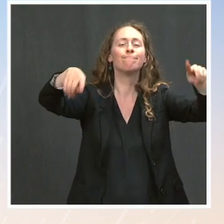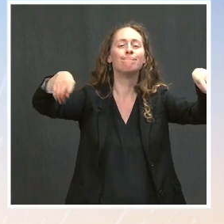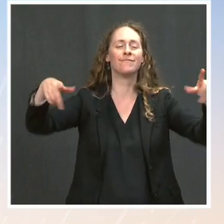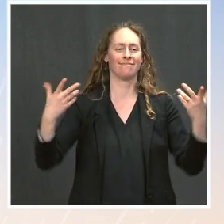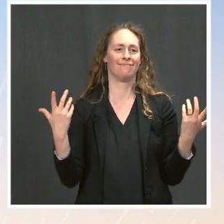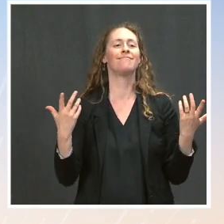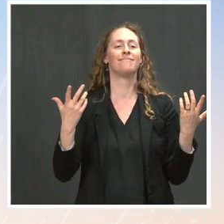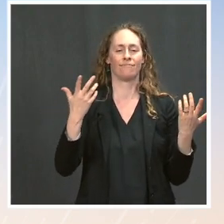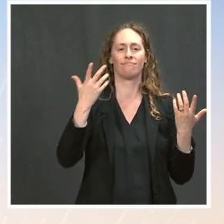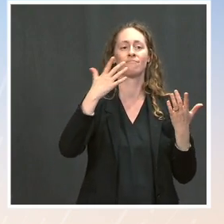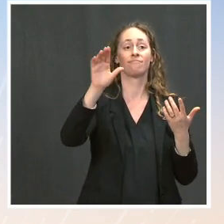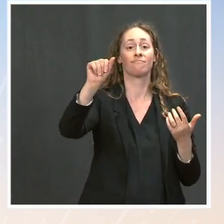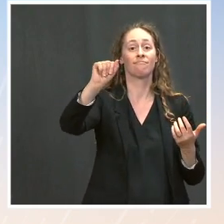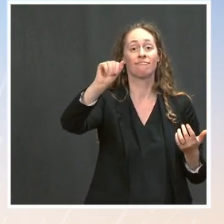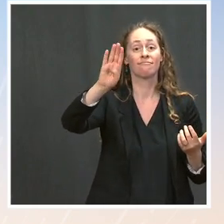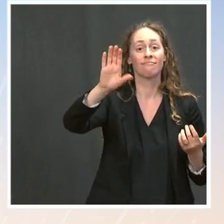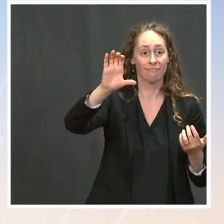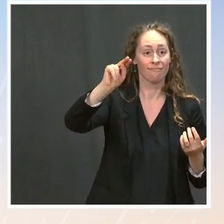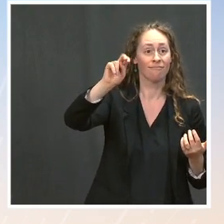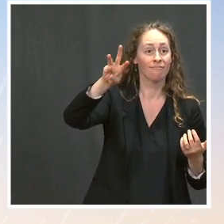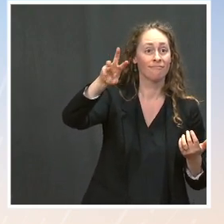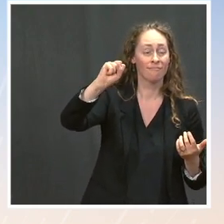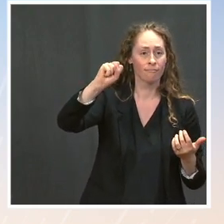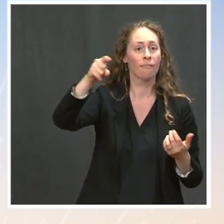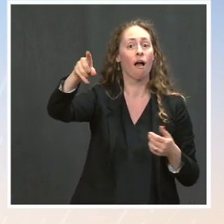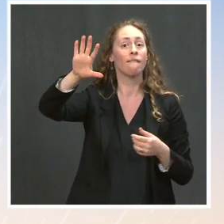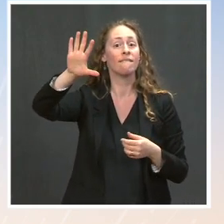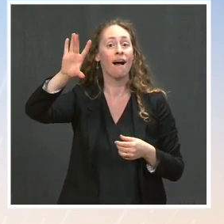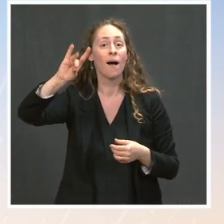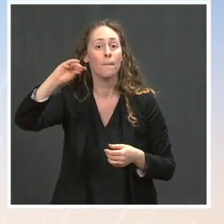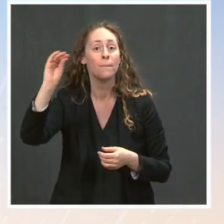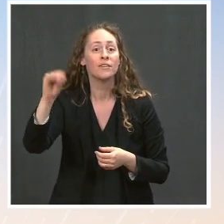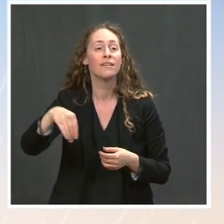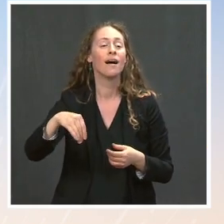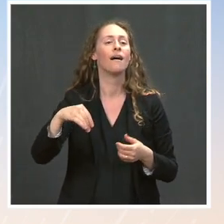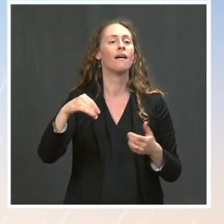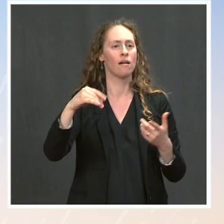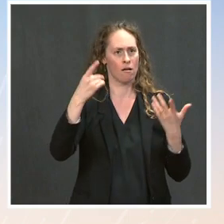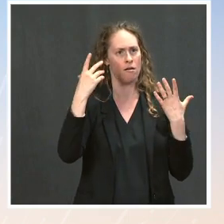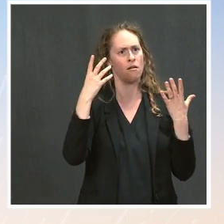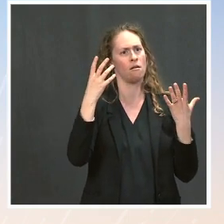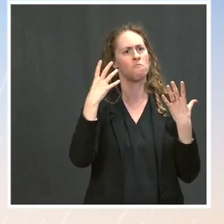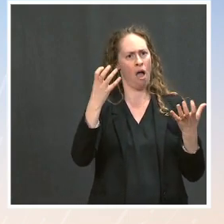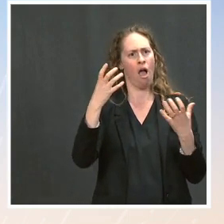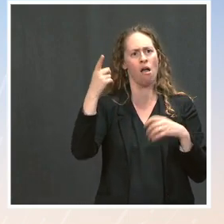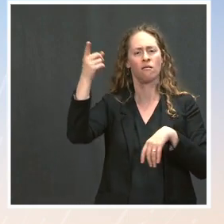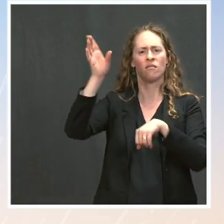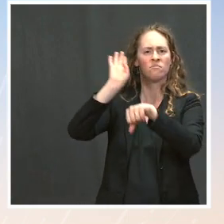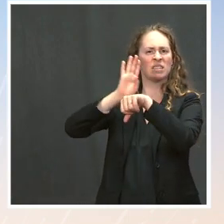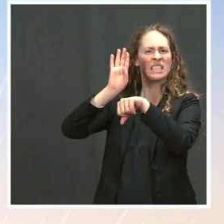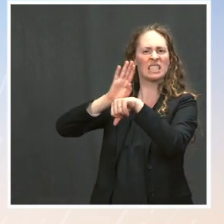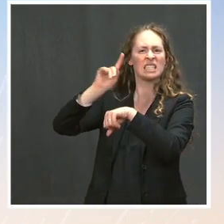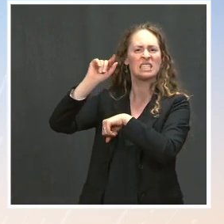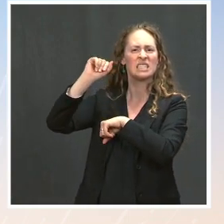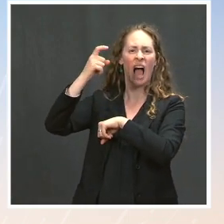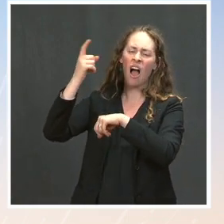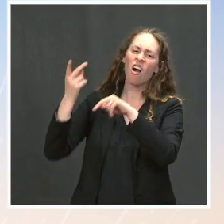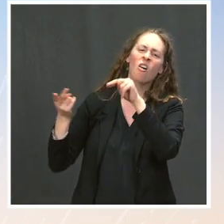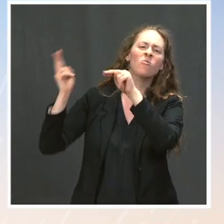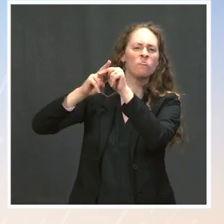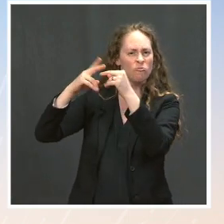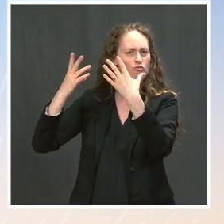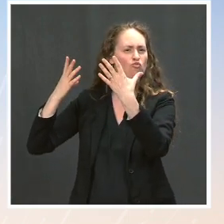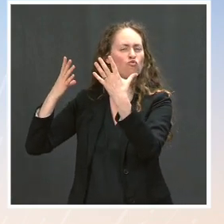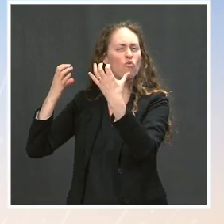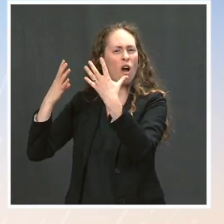poll, 58% of the public approved of raising corporate tax rates. But the bottom line is the president, these polls show what